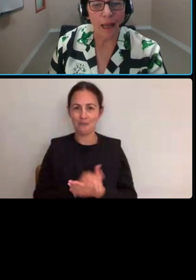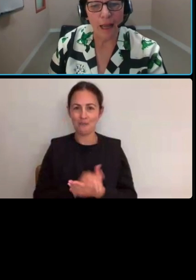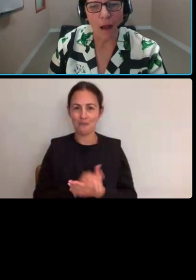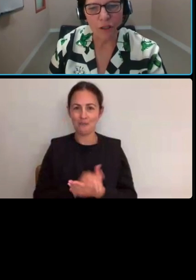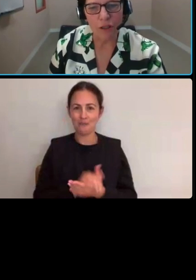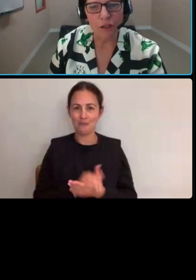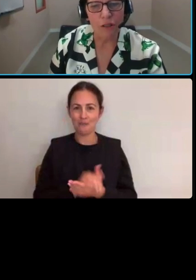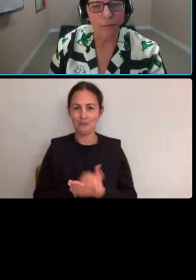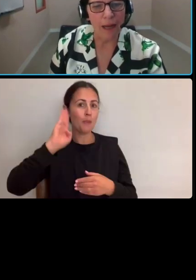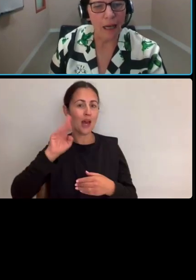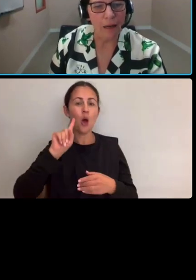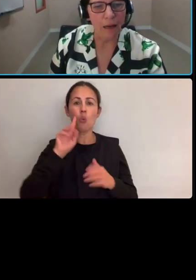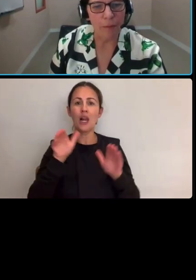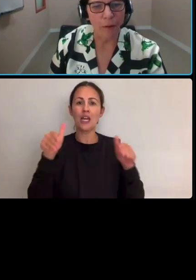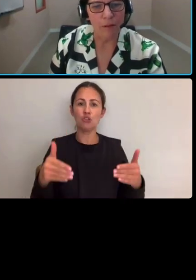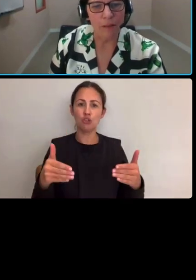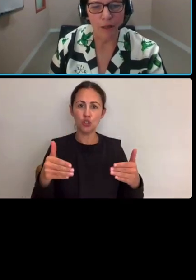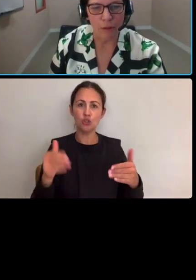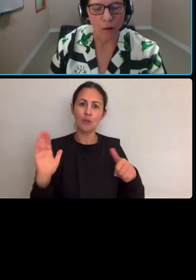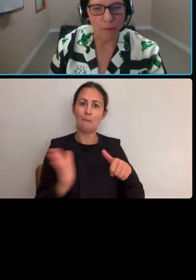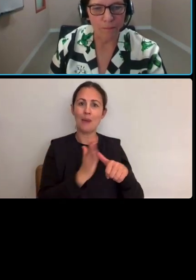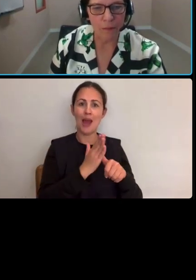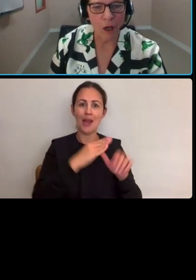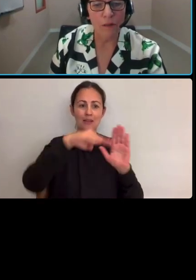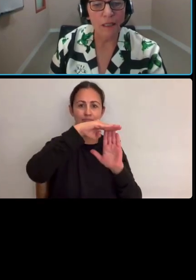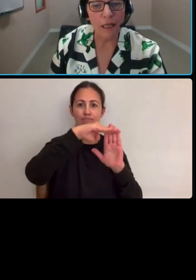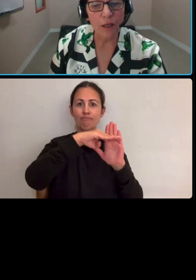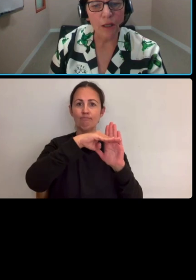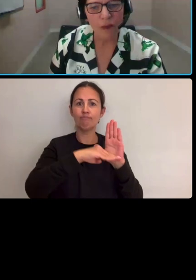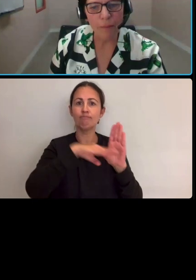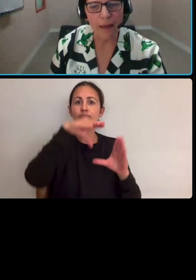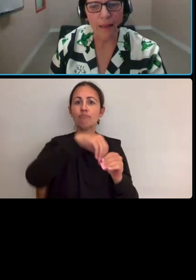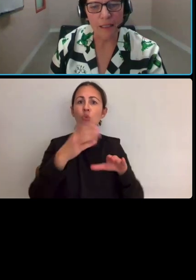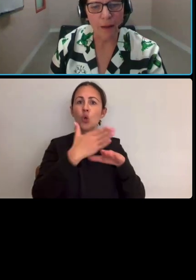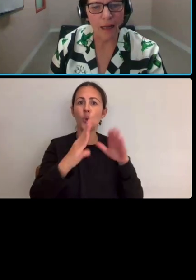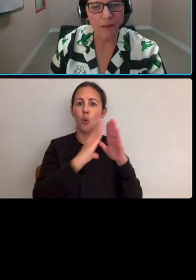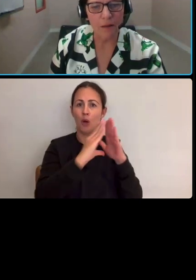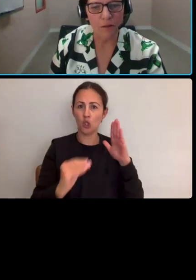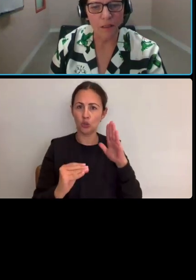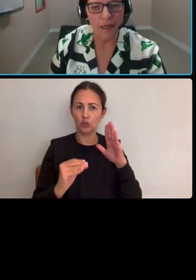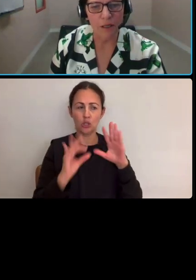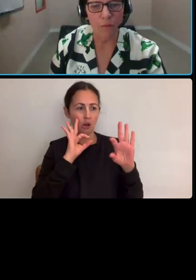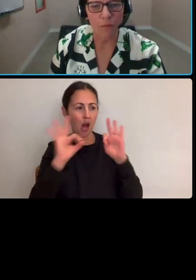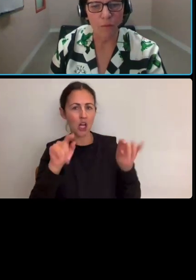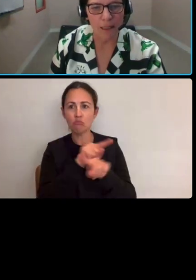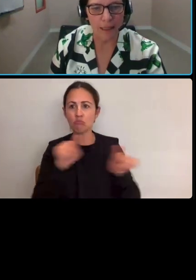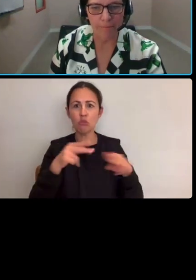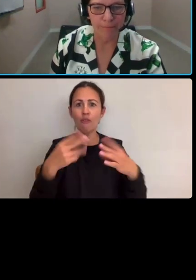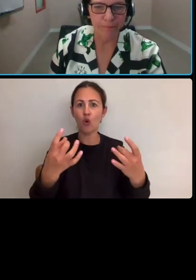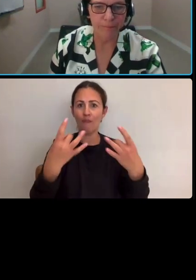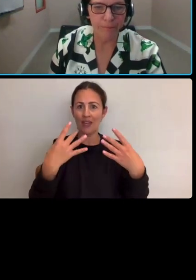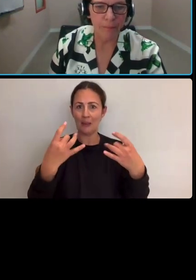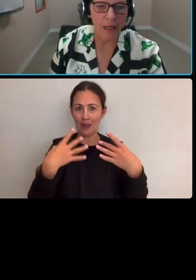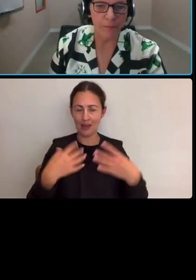webinar today, I will introduce you to the main elements we're proposing in the new model. We're seeking your feedback in these parts of the consultation we're